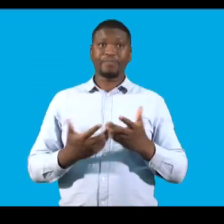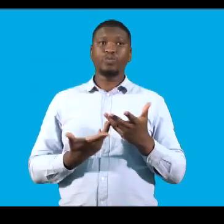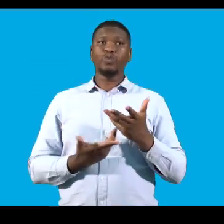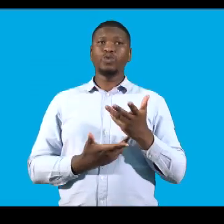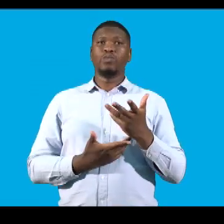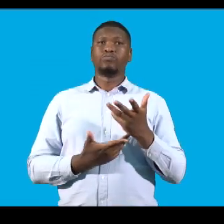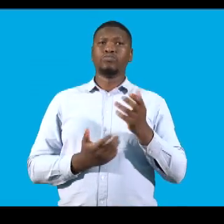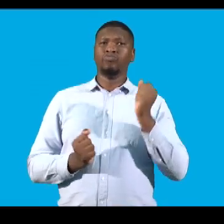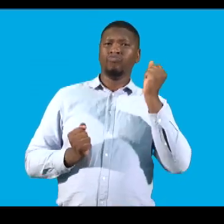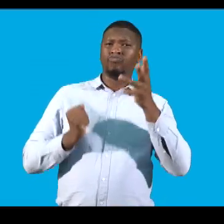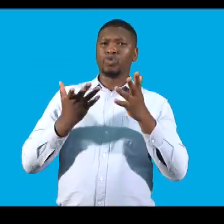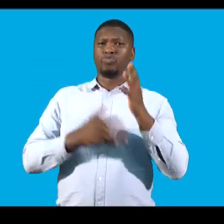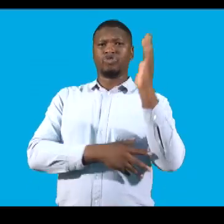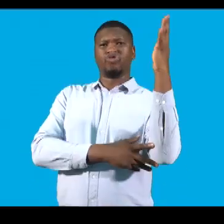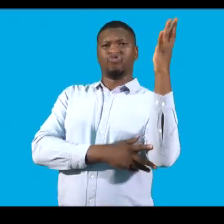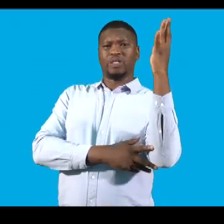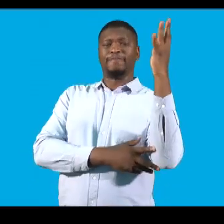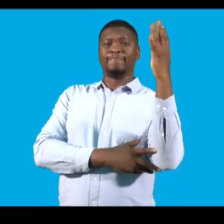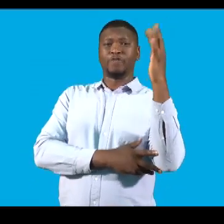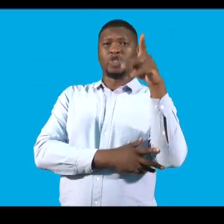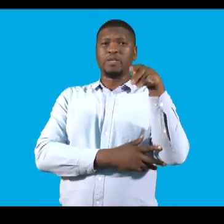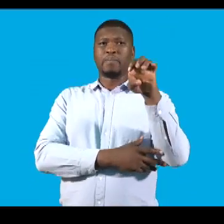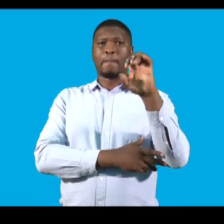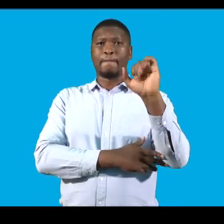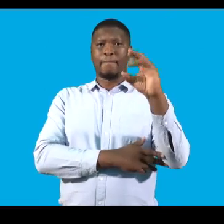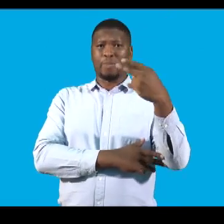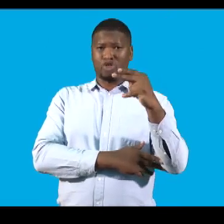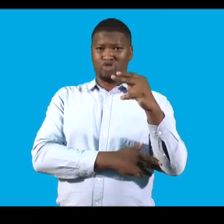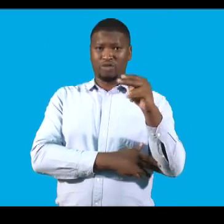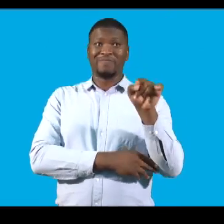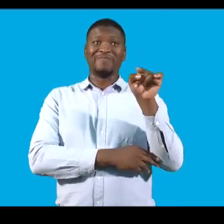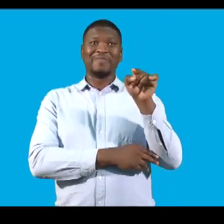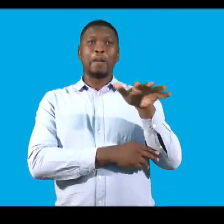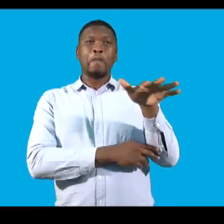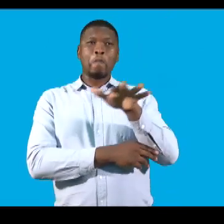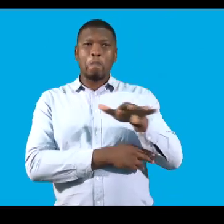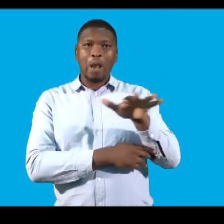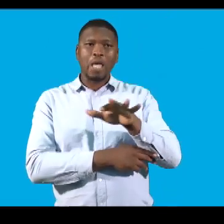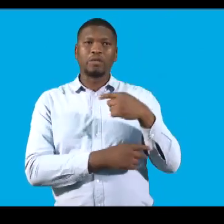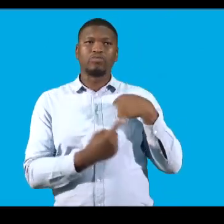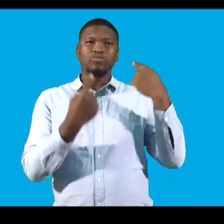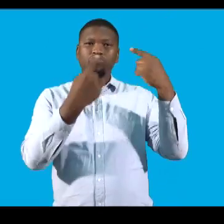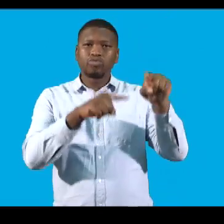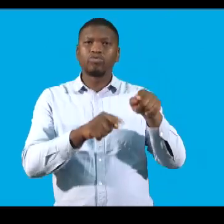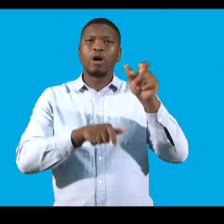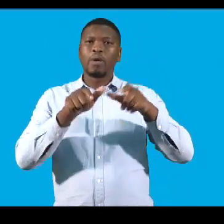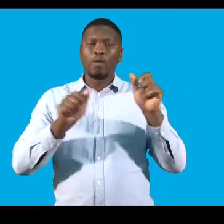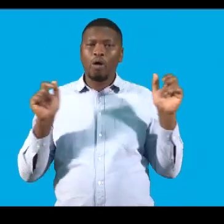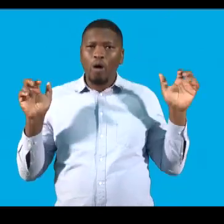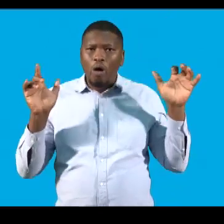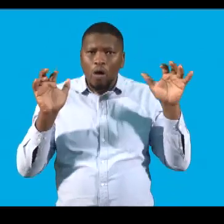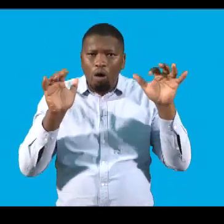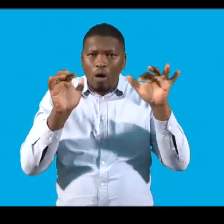Talk to the Peach Tree by Sipho Sepamla. The peach tree was a place of gathering. So this is where all the